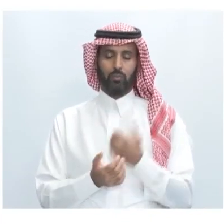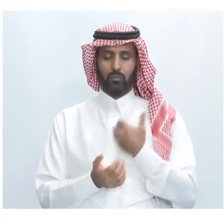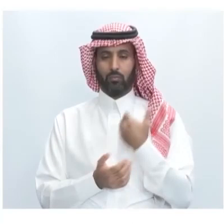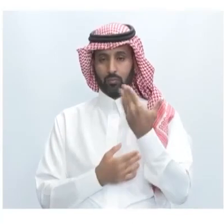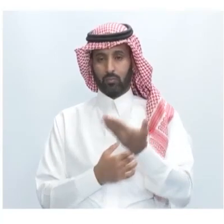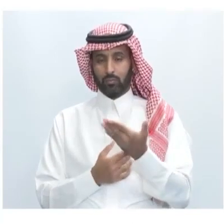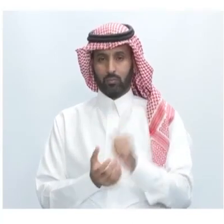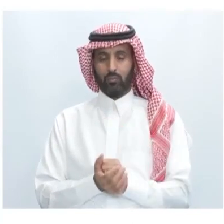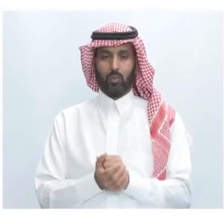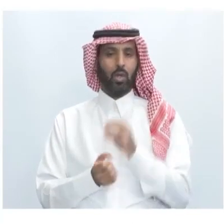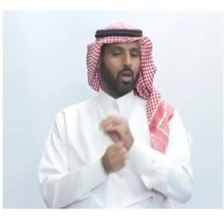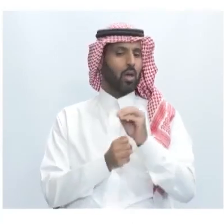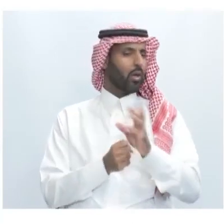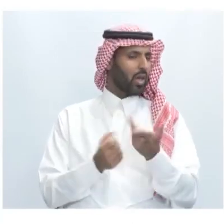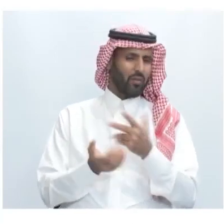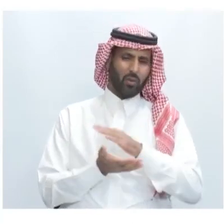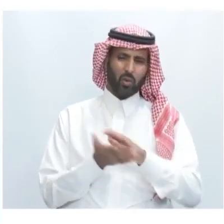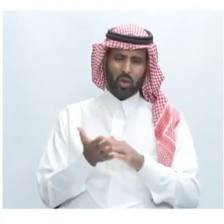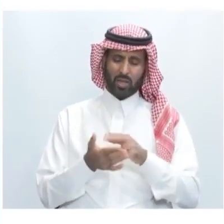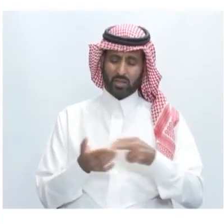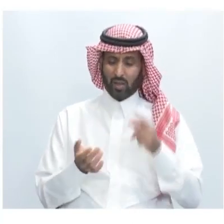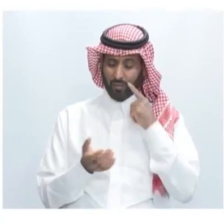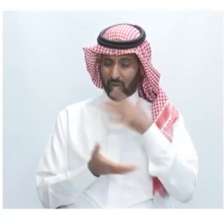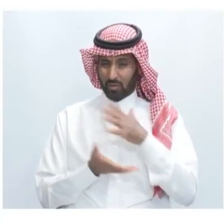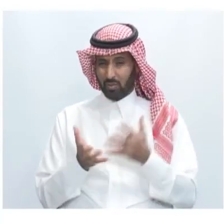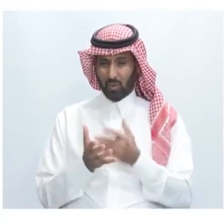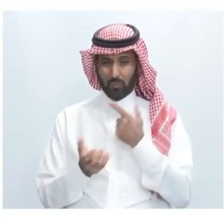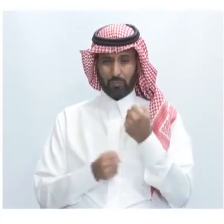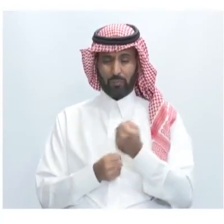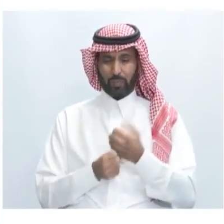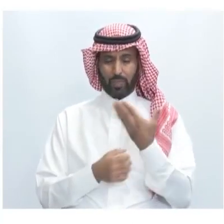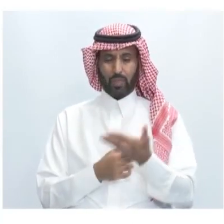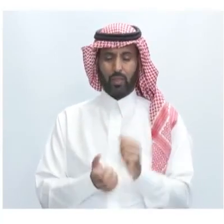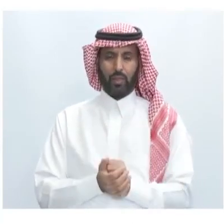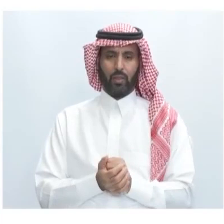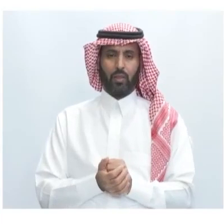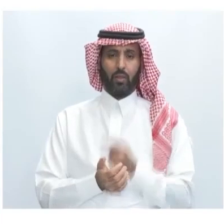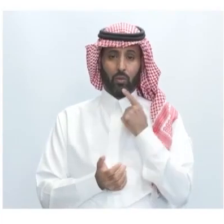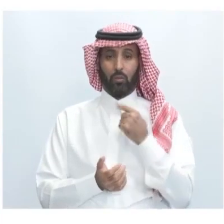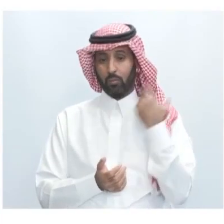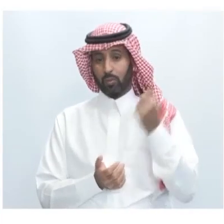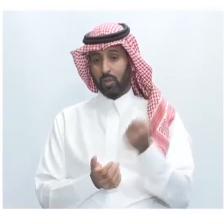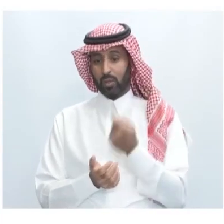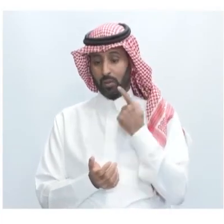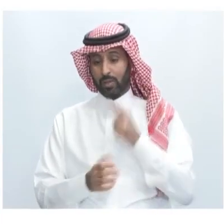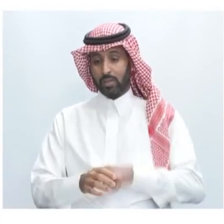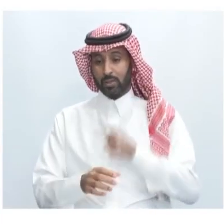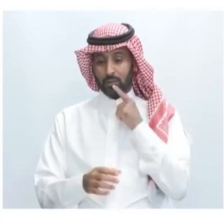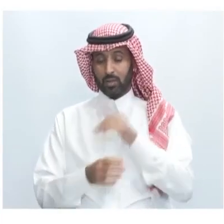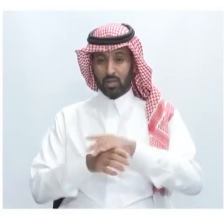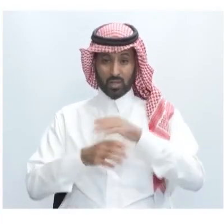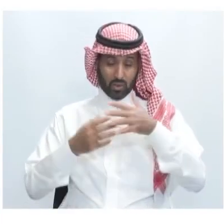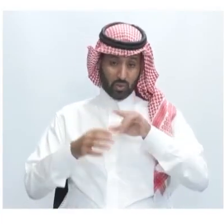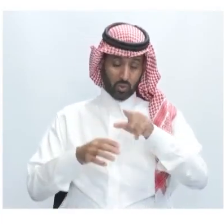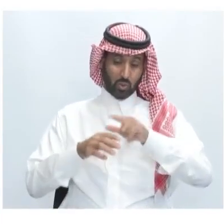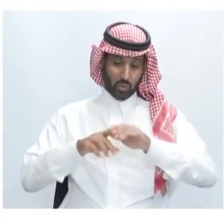experienced. Explain how you solved the problem or dealt with the situation. For example, you might write about a time your computer